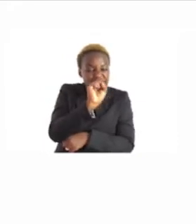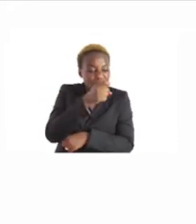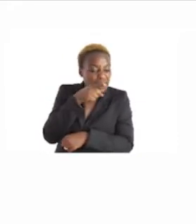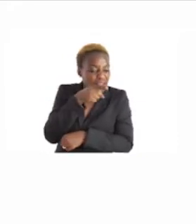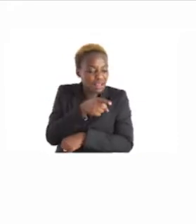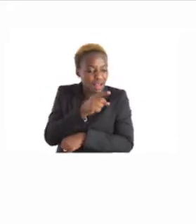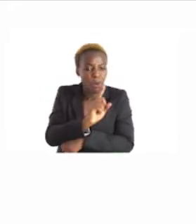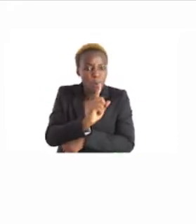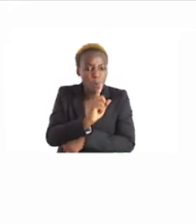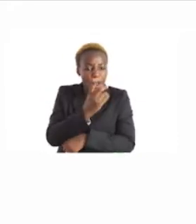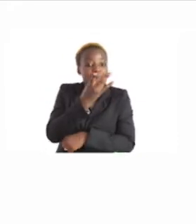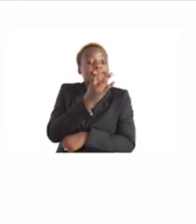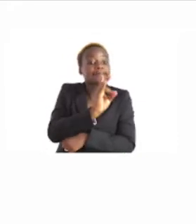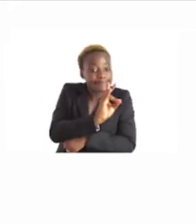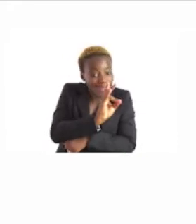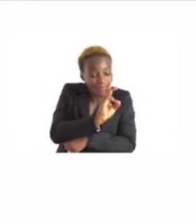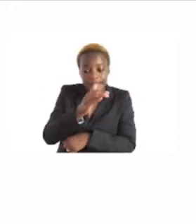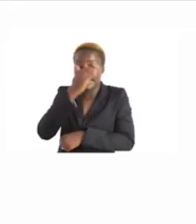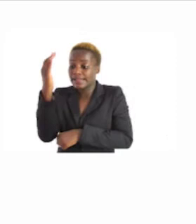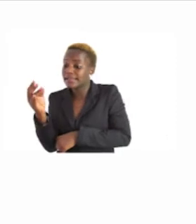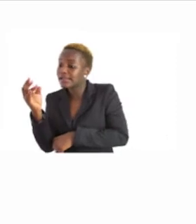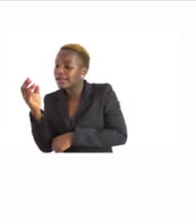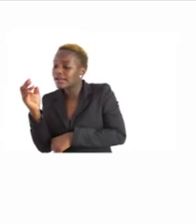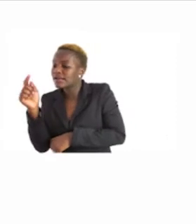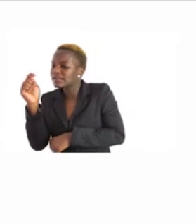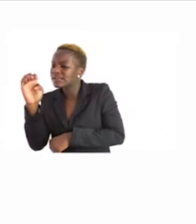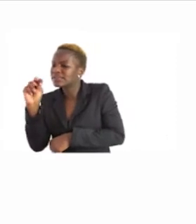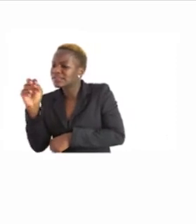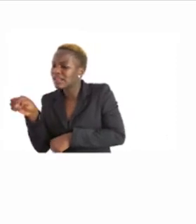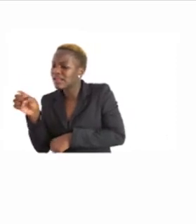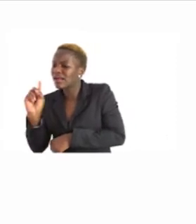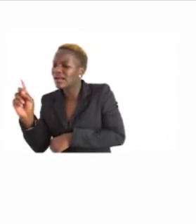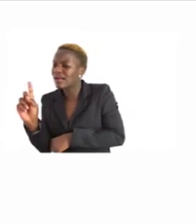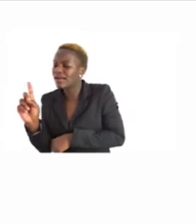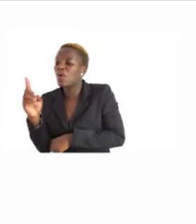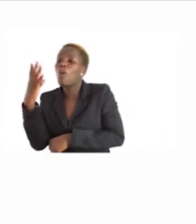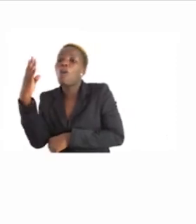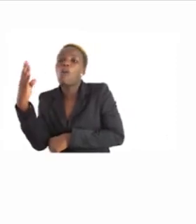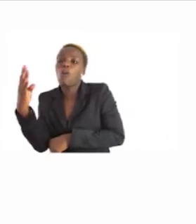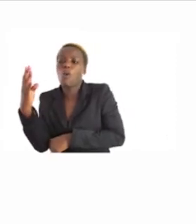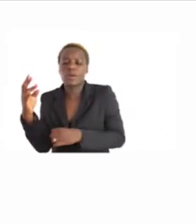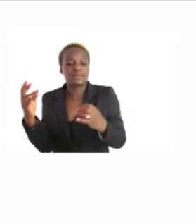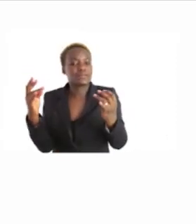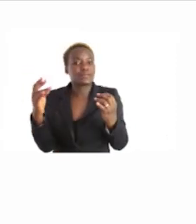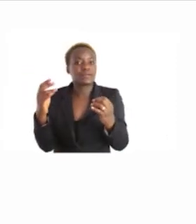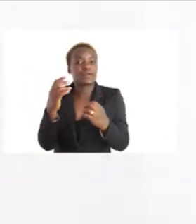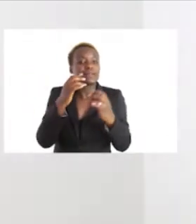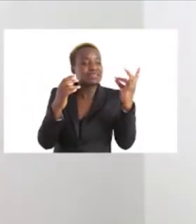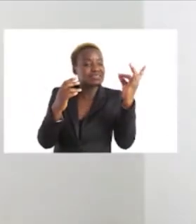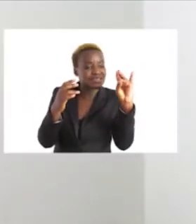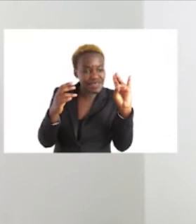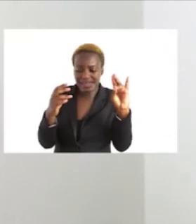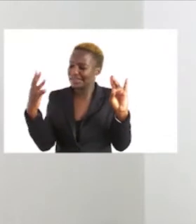a 7 and we have a 4. Between 7 and 4, which one do you think is bigger?